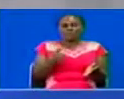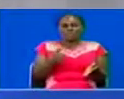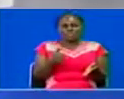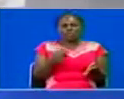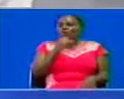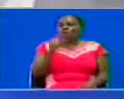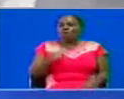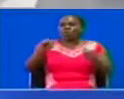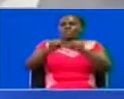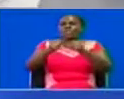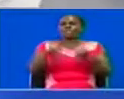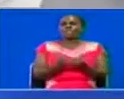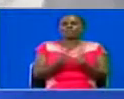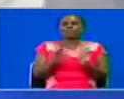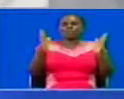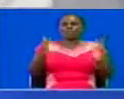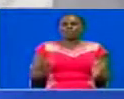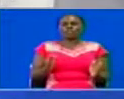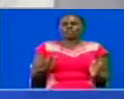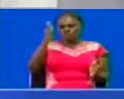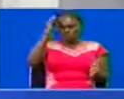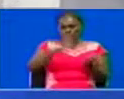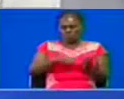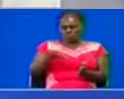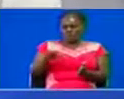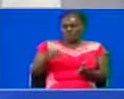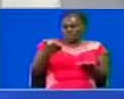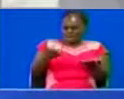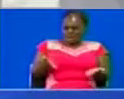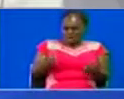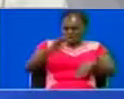analog system whereby nobody would know what we are doing. Right now we are online, everything.